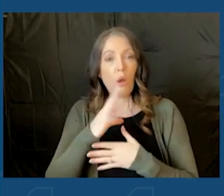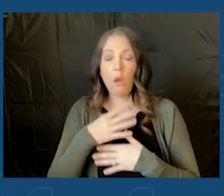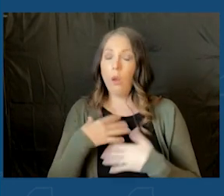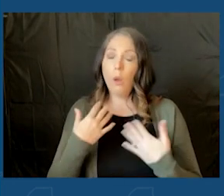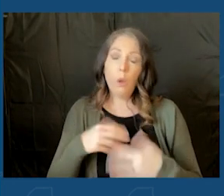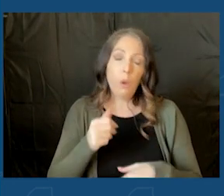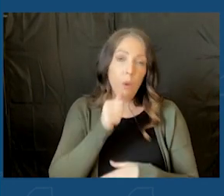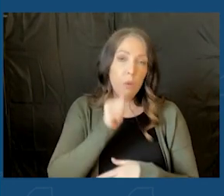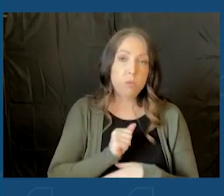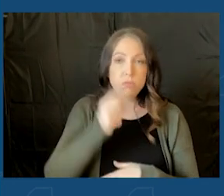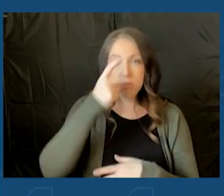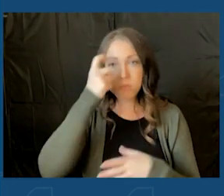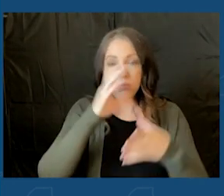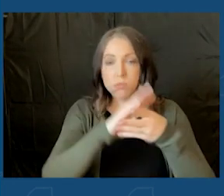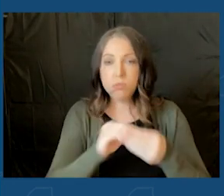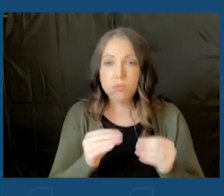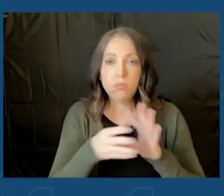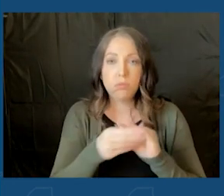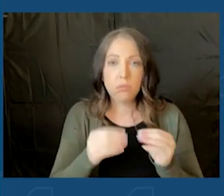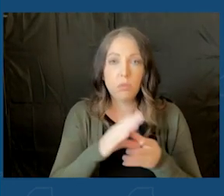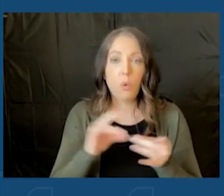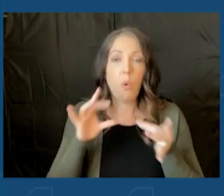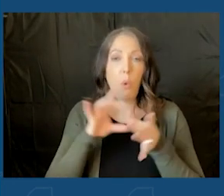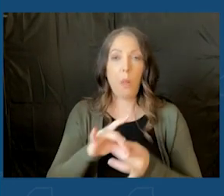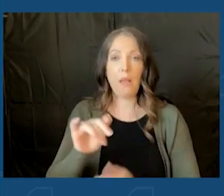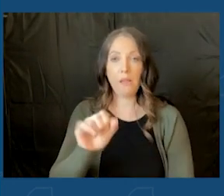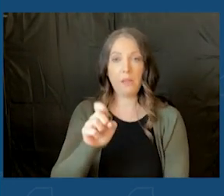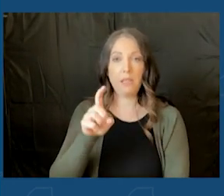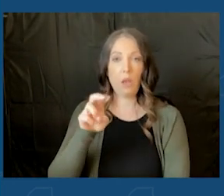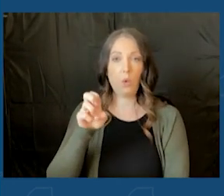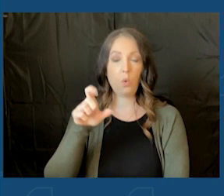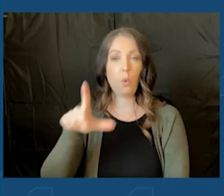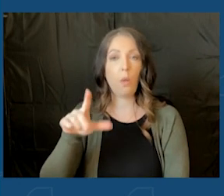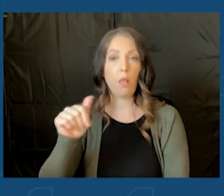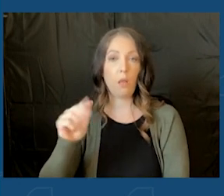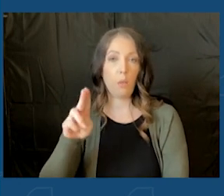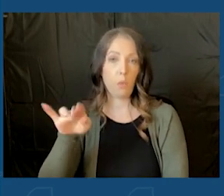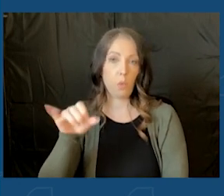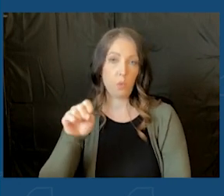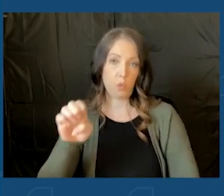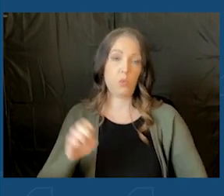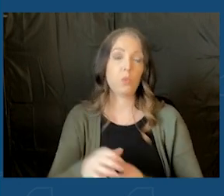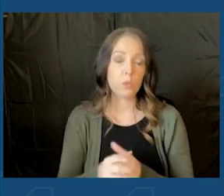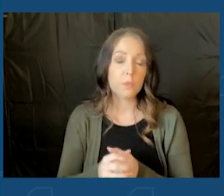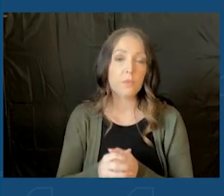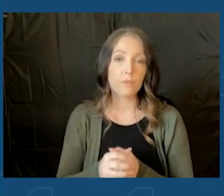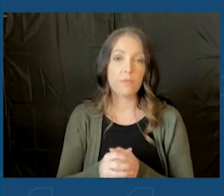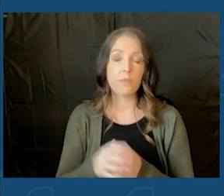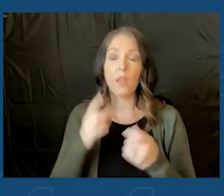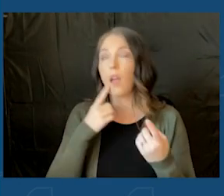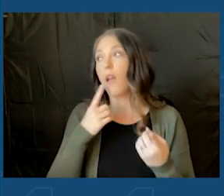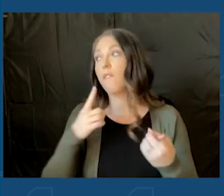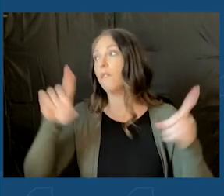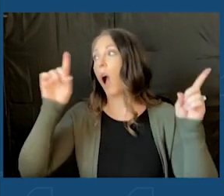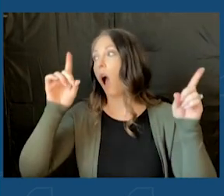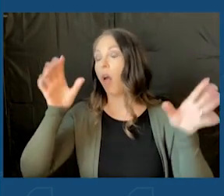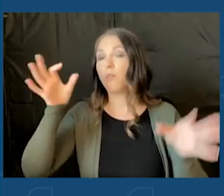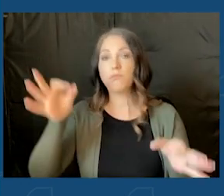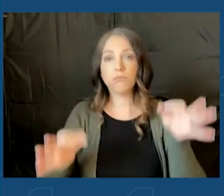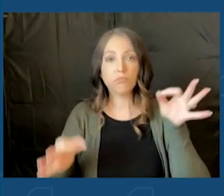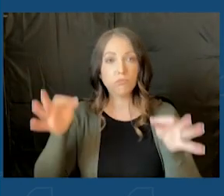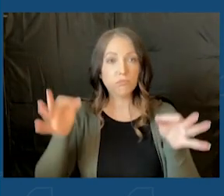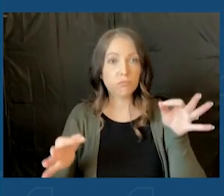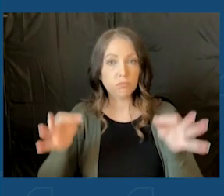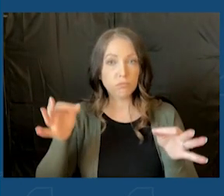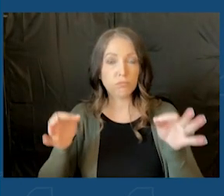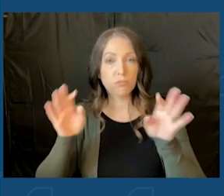has upended your lives and made today possible. Finally, courthouse doors across the state